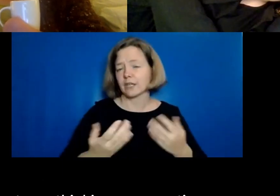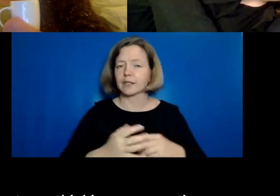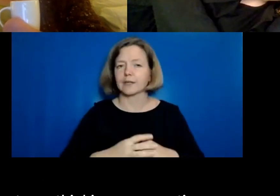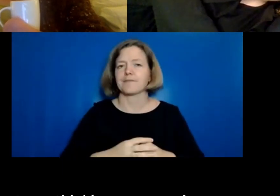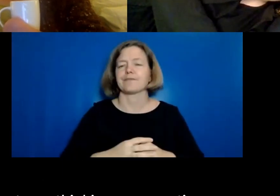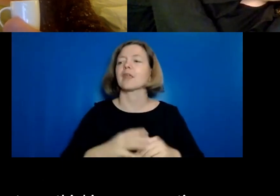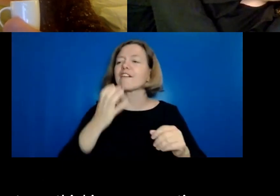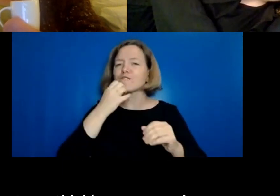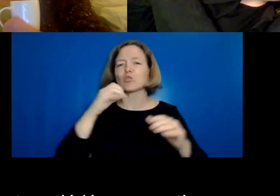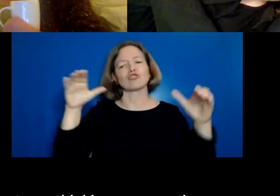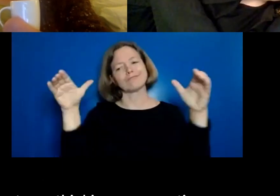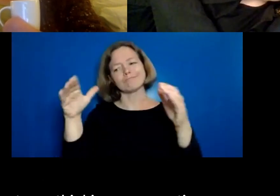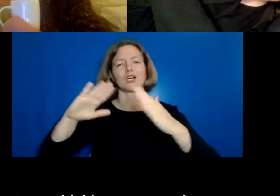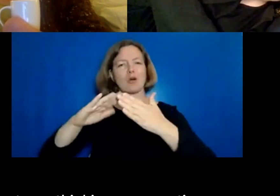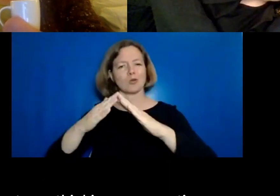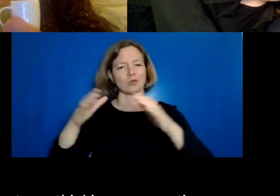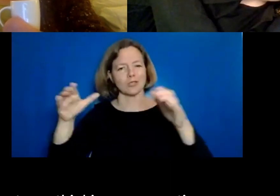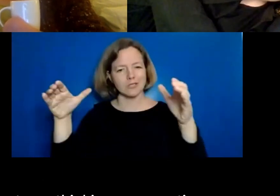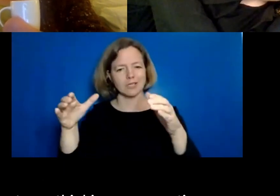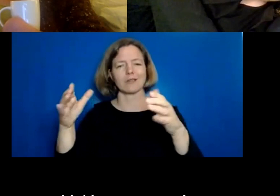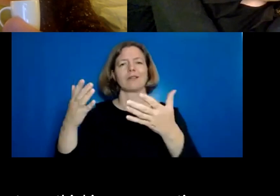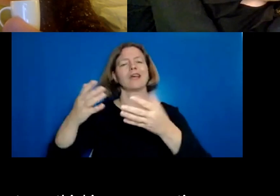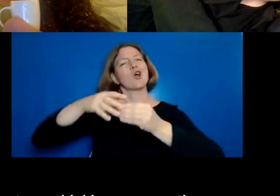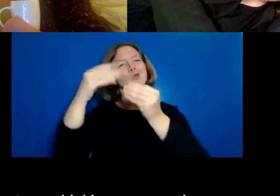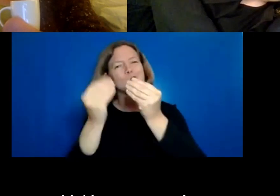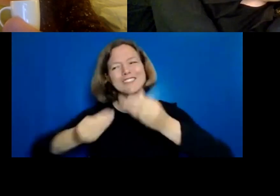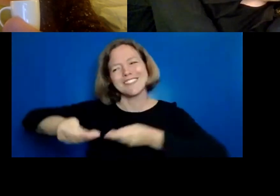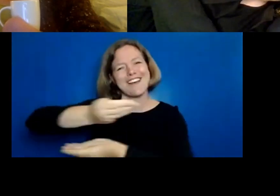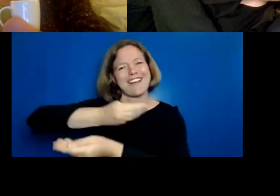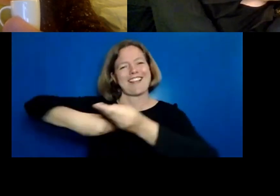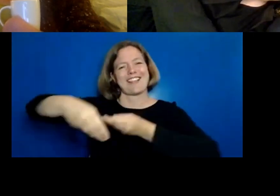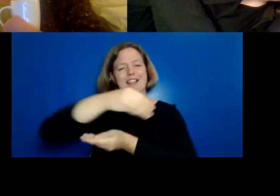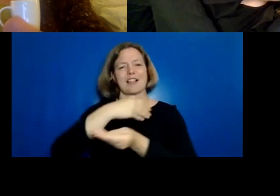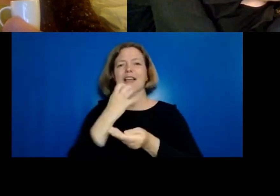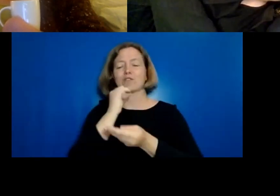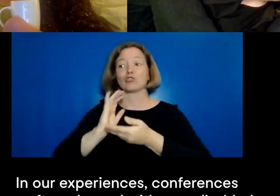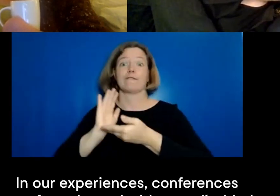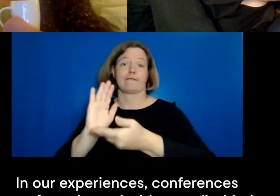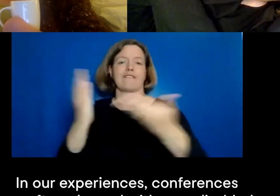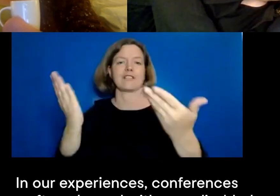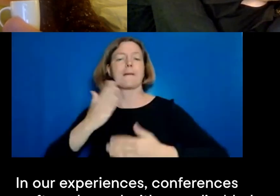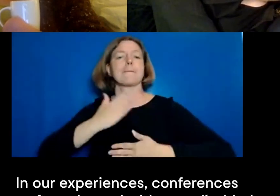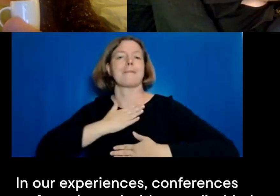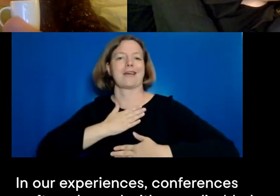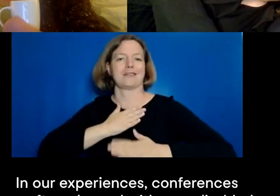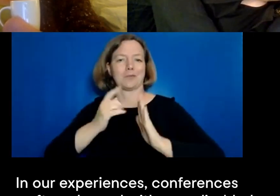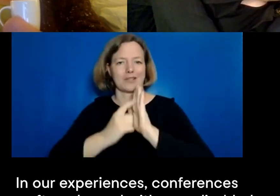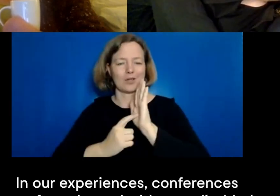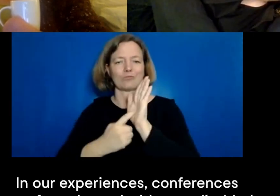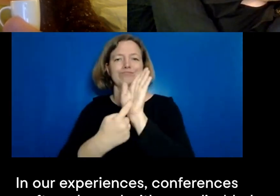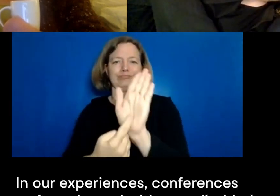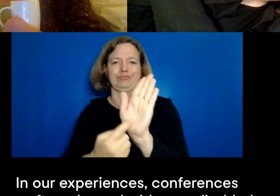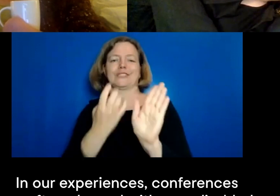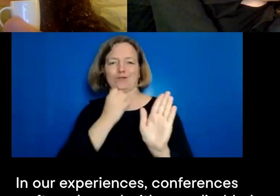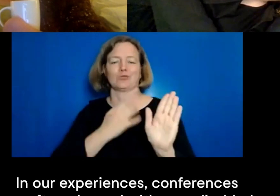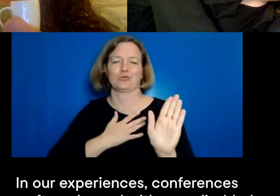art, our thinking, our practices on our own terms? In our